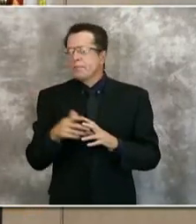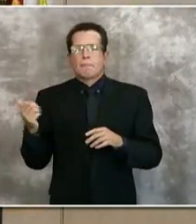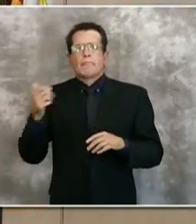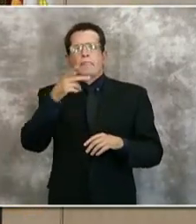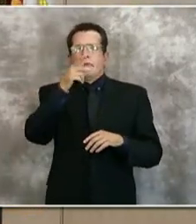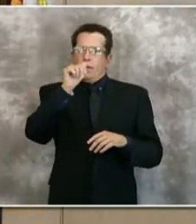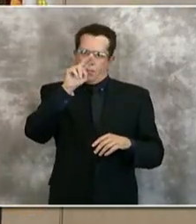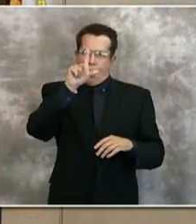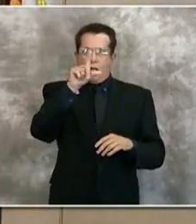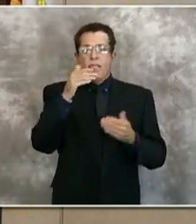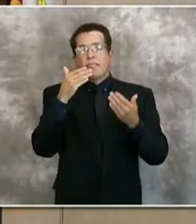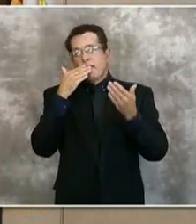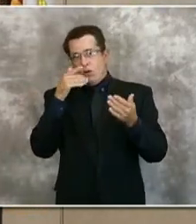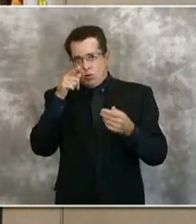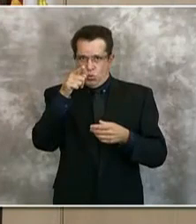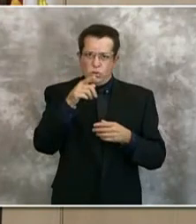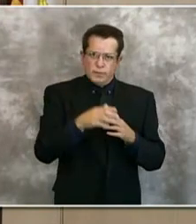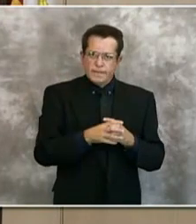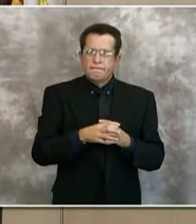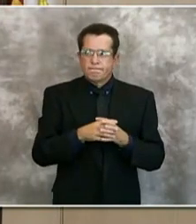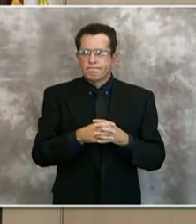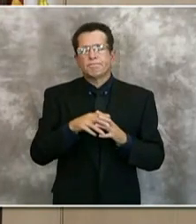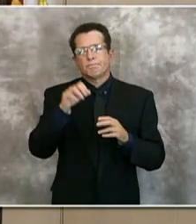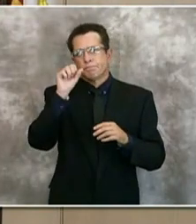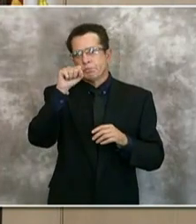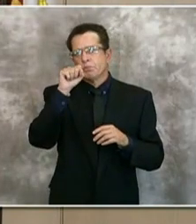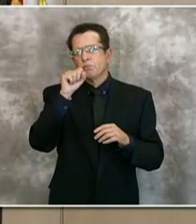Paul, thank you for the additional questions. If you look at this